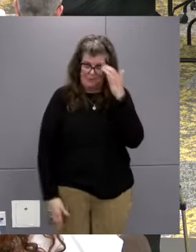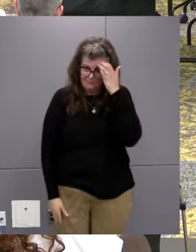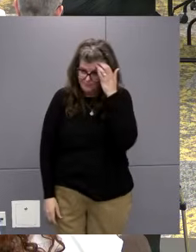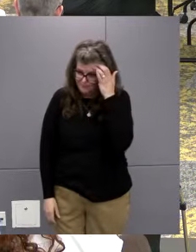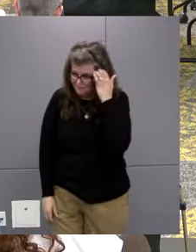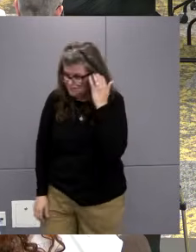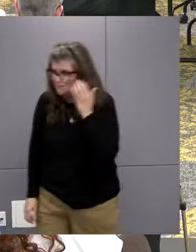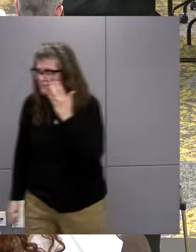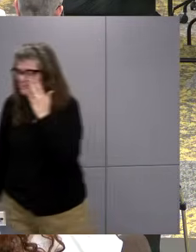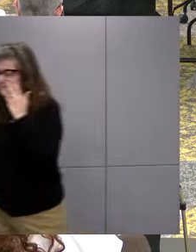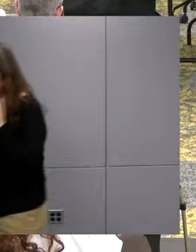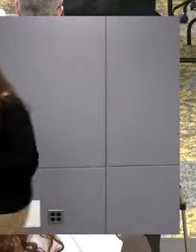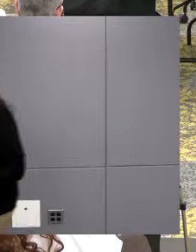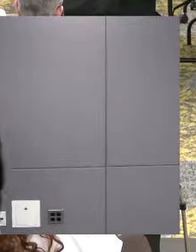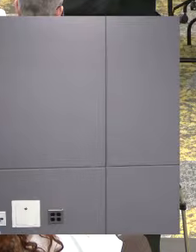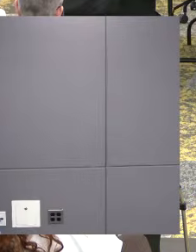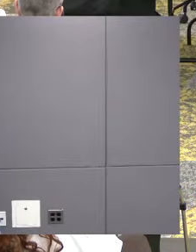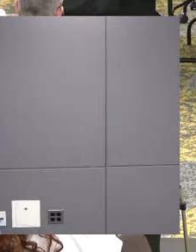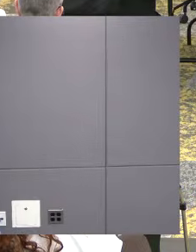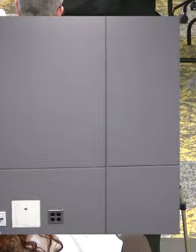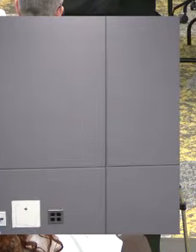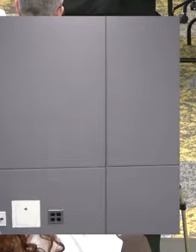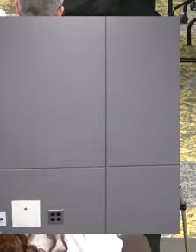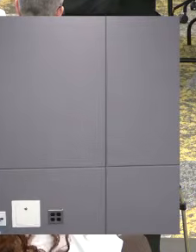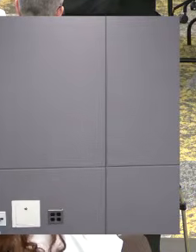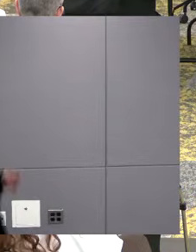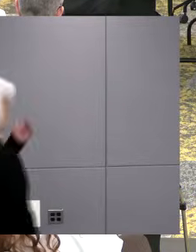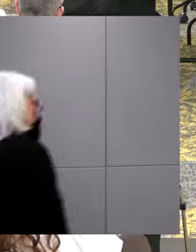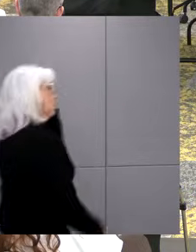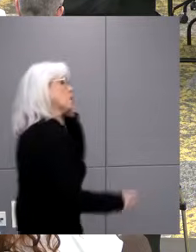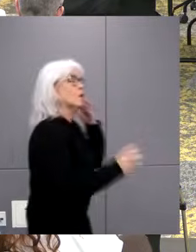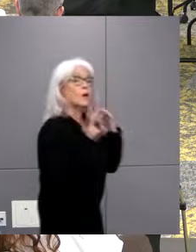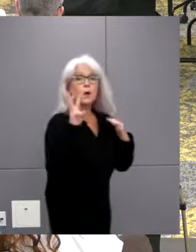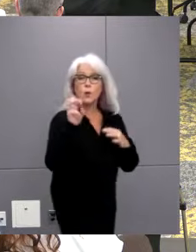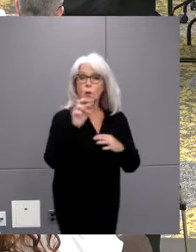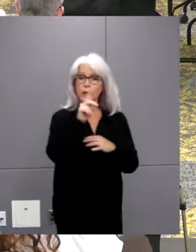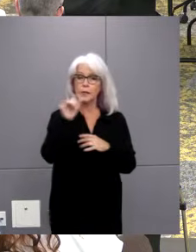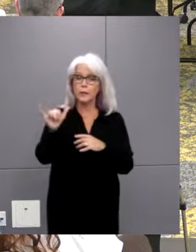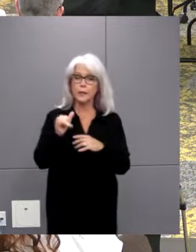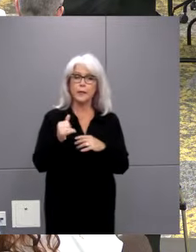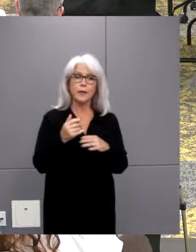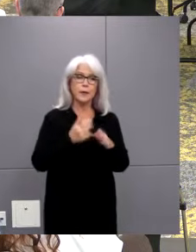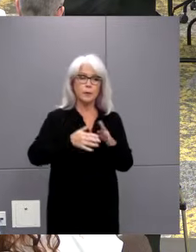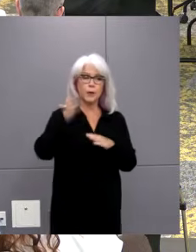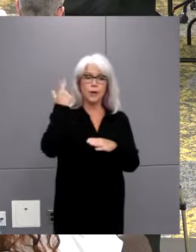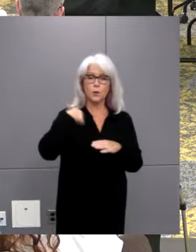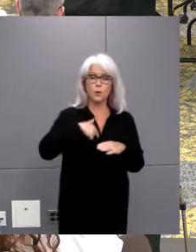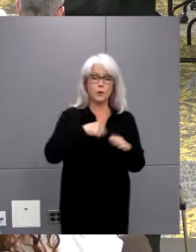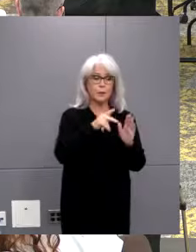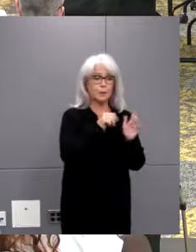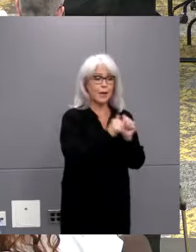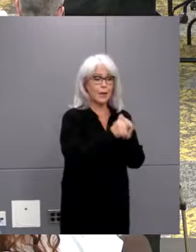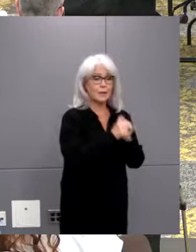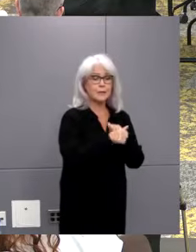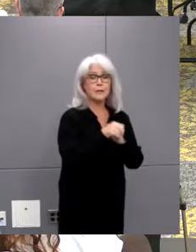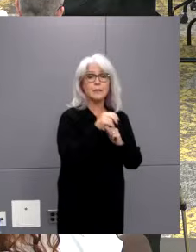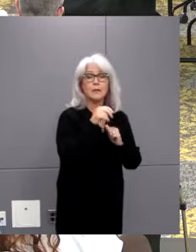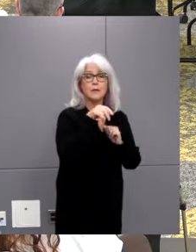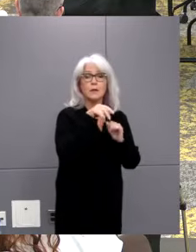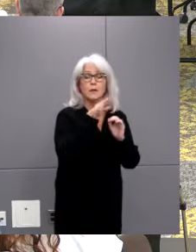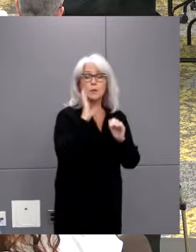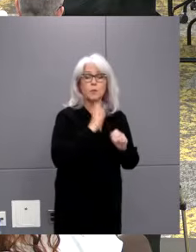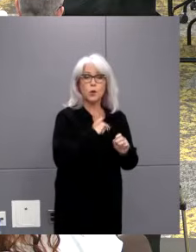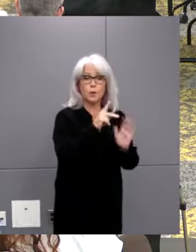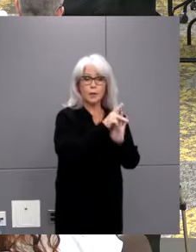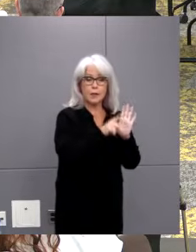Chair. Wendy. Last one, I promise. Back when we passed Board Policy 5008, it was said that we